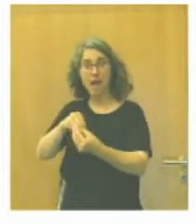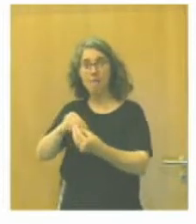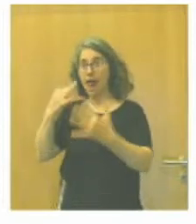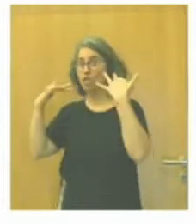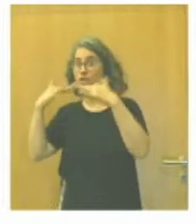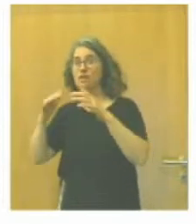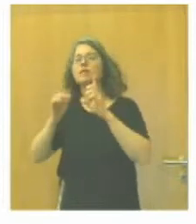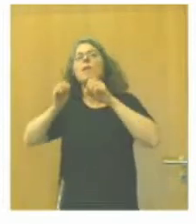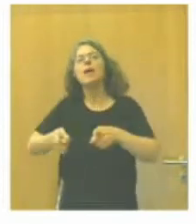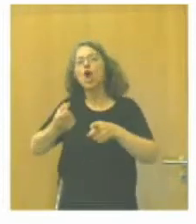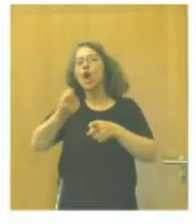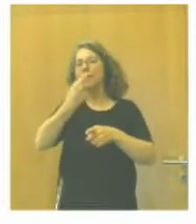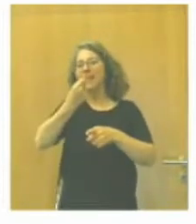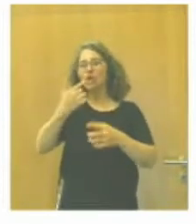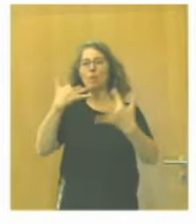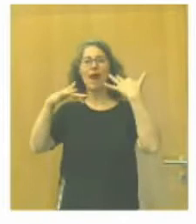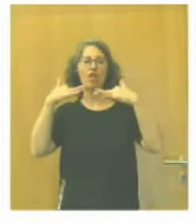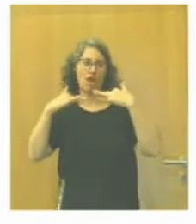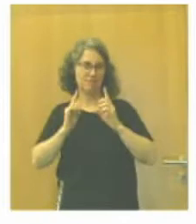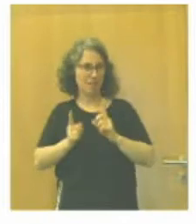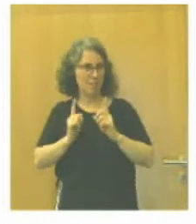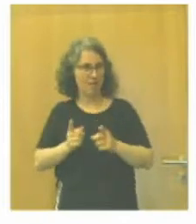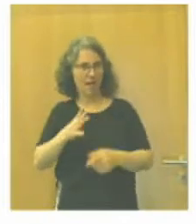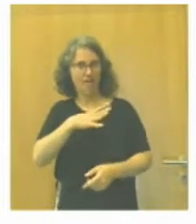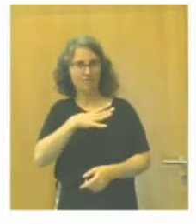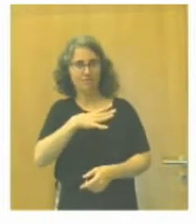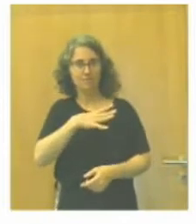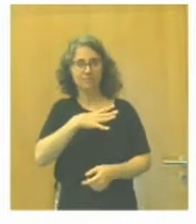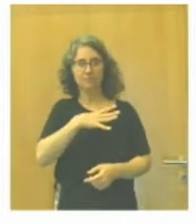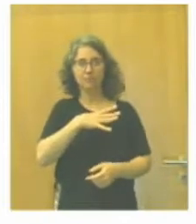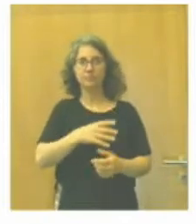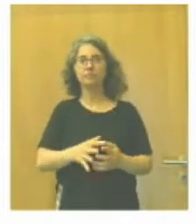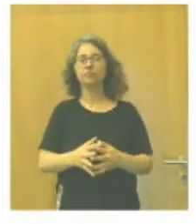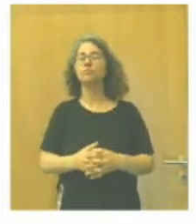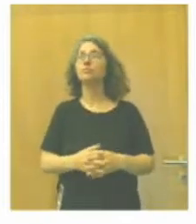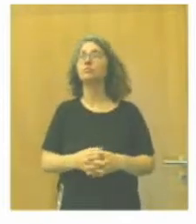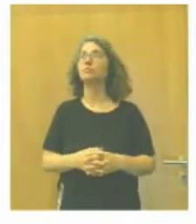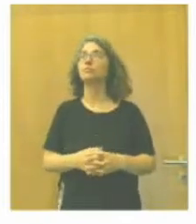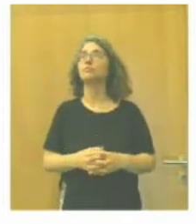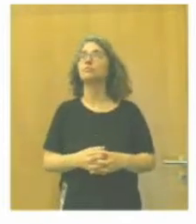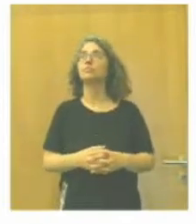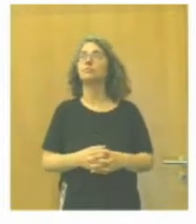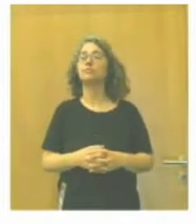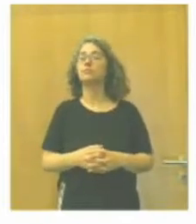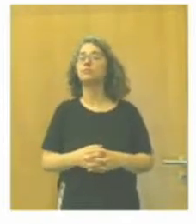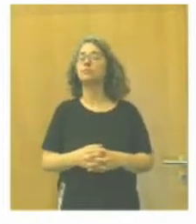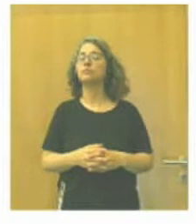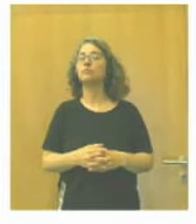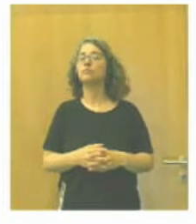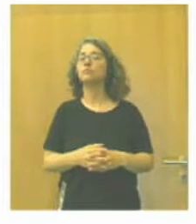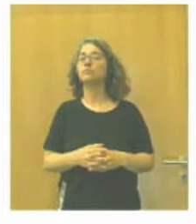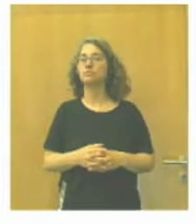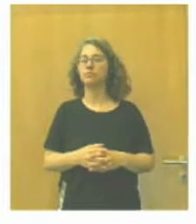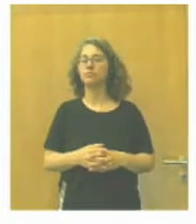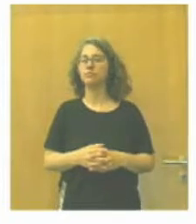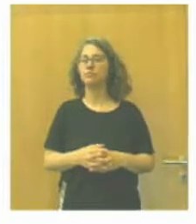And I want to mention that we have, every time, we have had the benefit